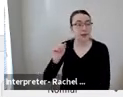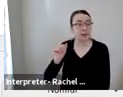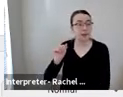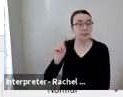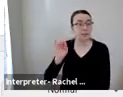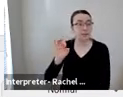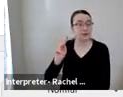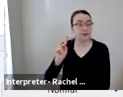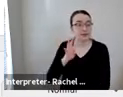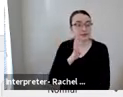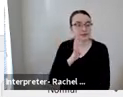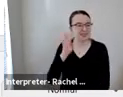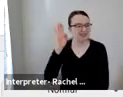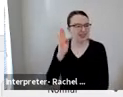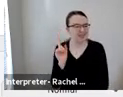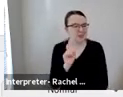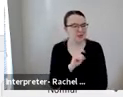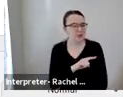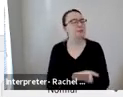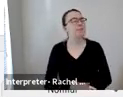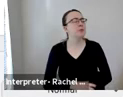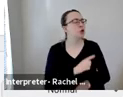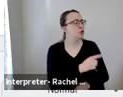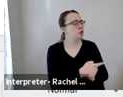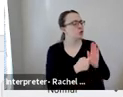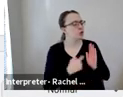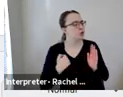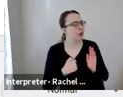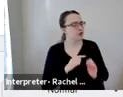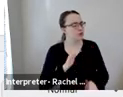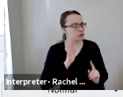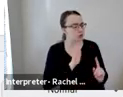Yeah. When you showed us